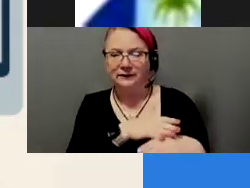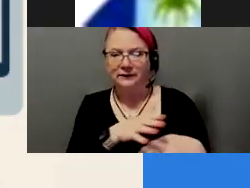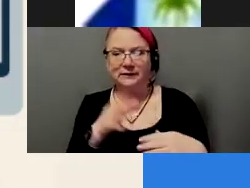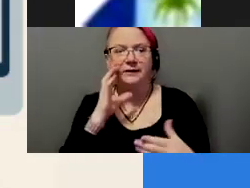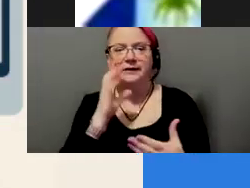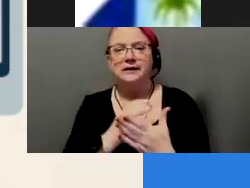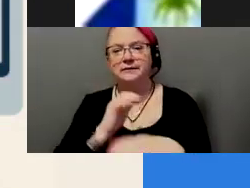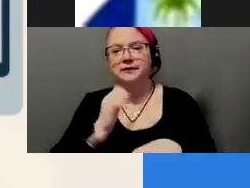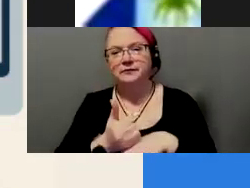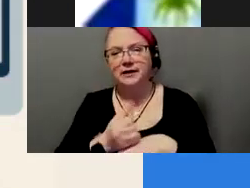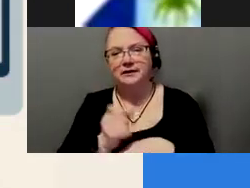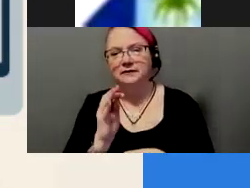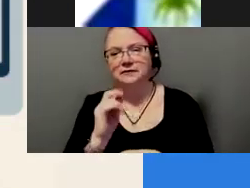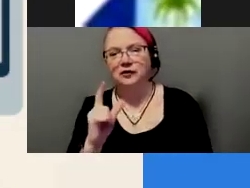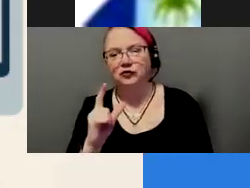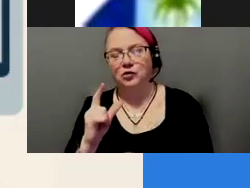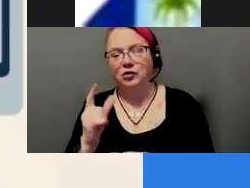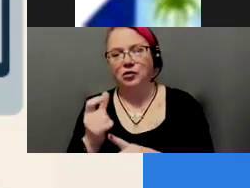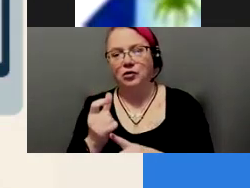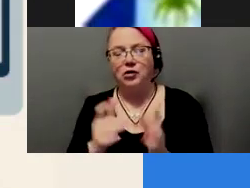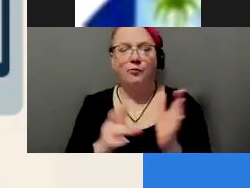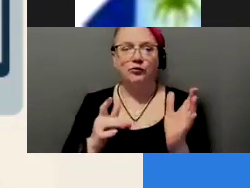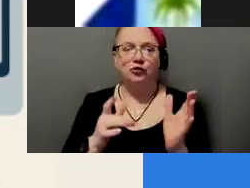image-based sexual abuse and sextortion?